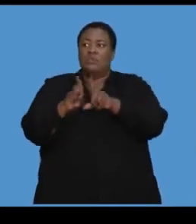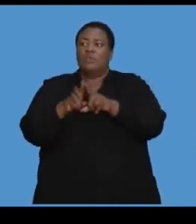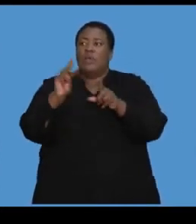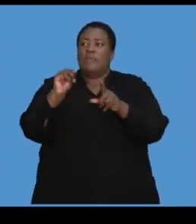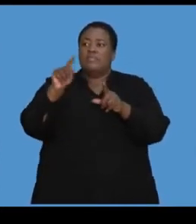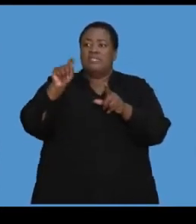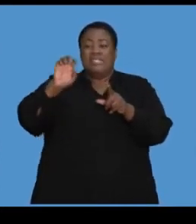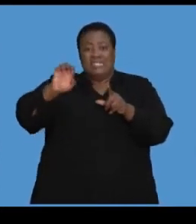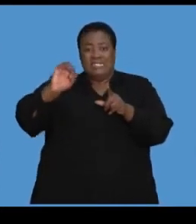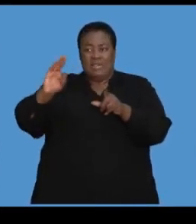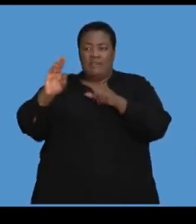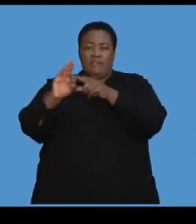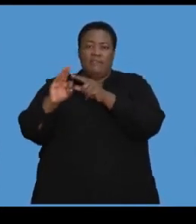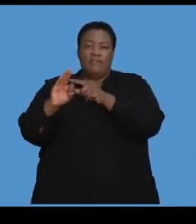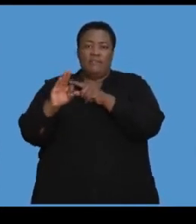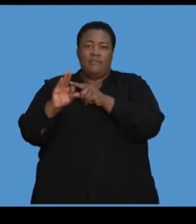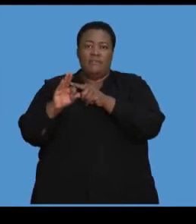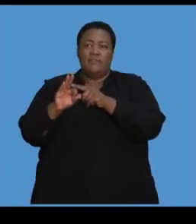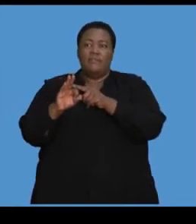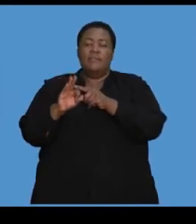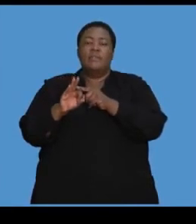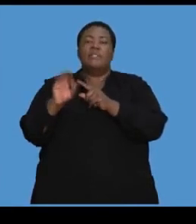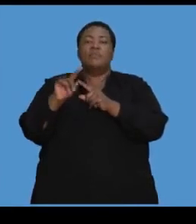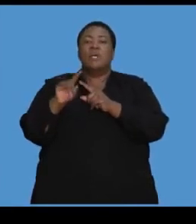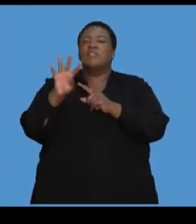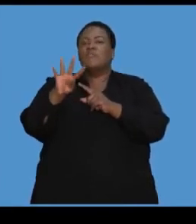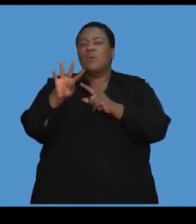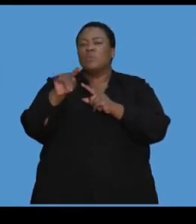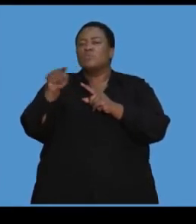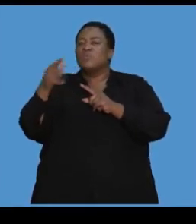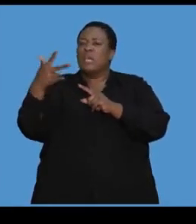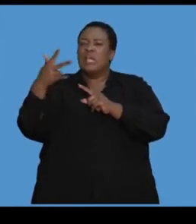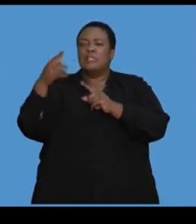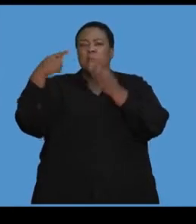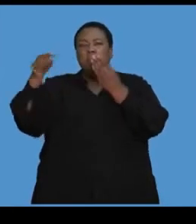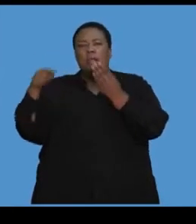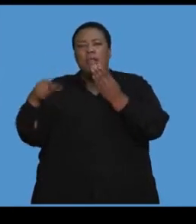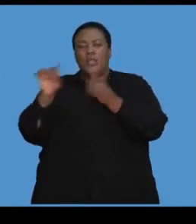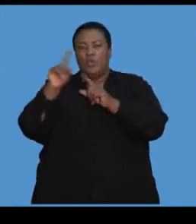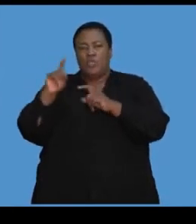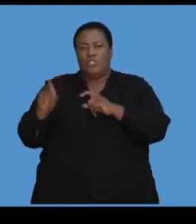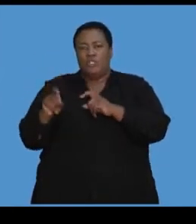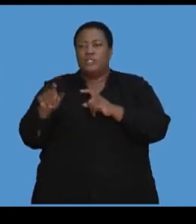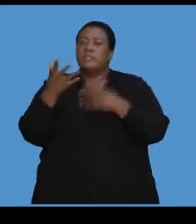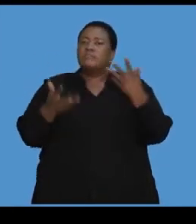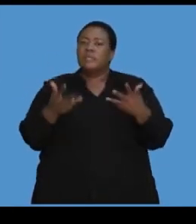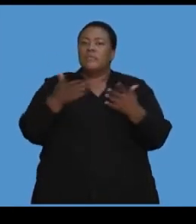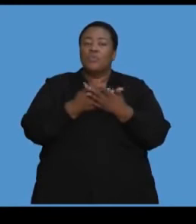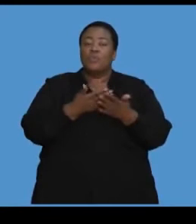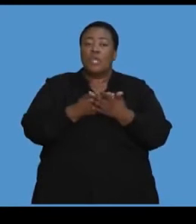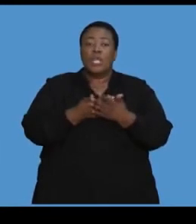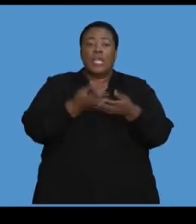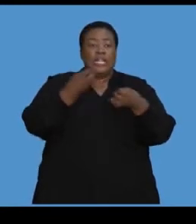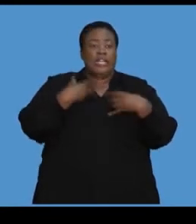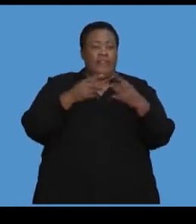the medium-term expenditure framework is another typical 4 8-mark question where you as the learner might be required maybe